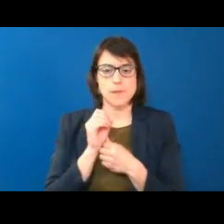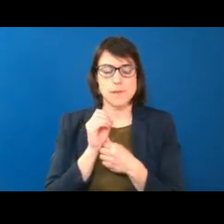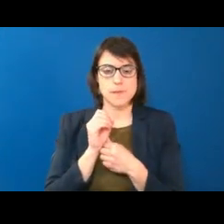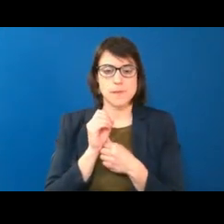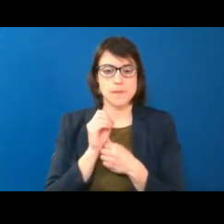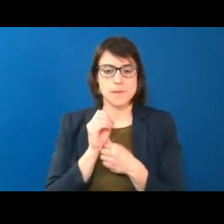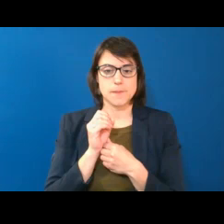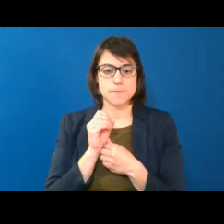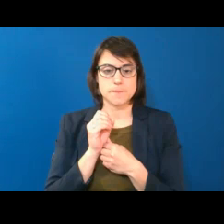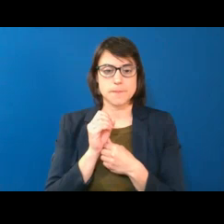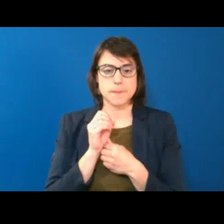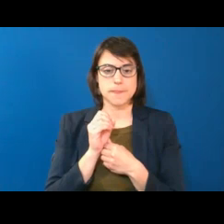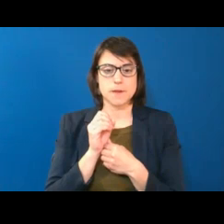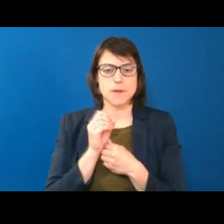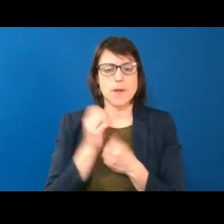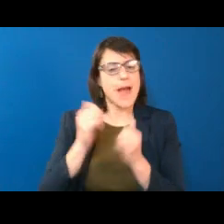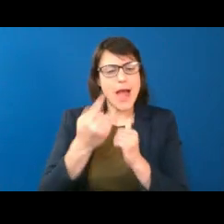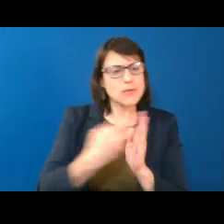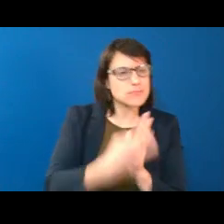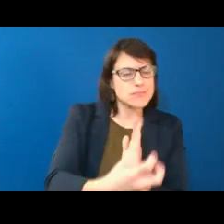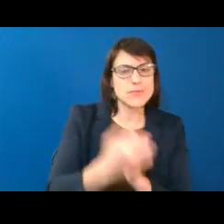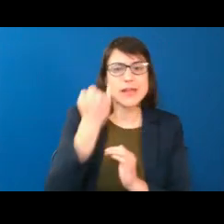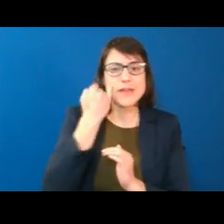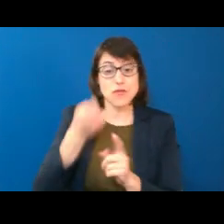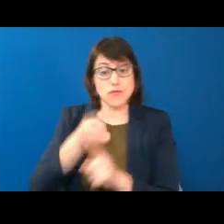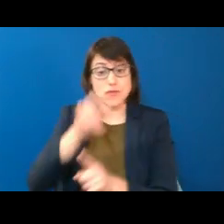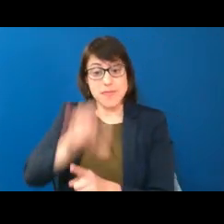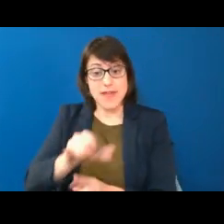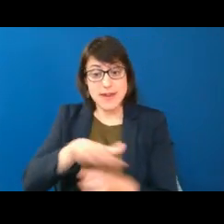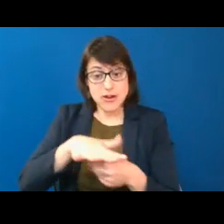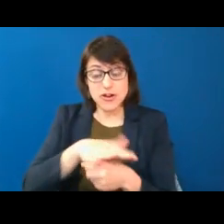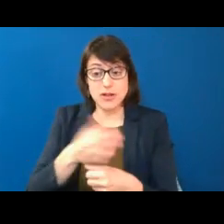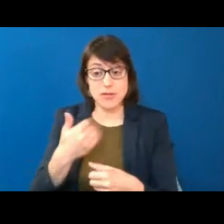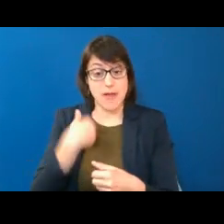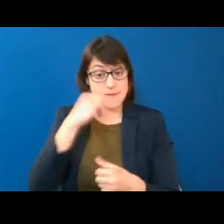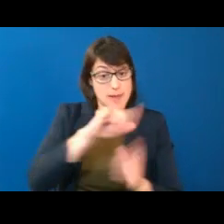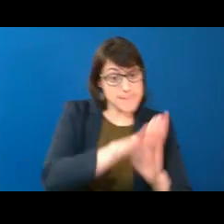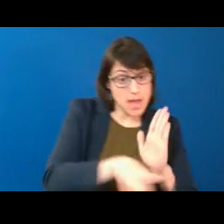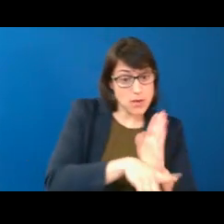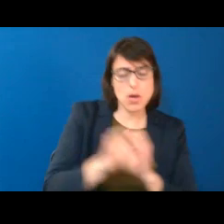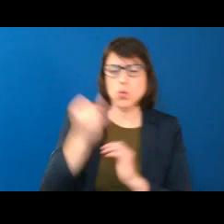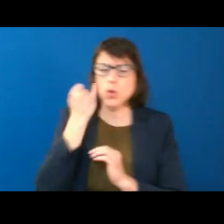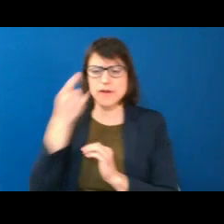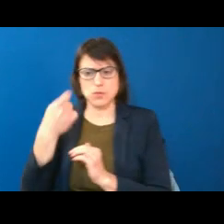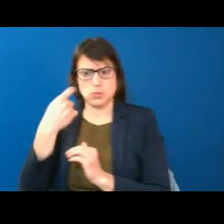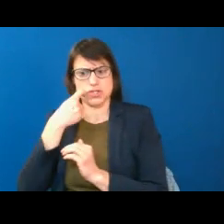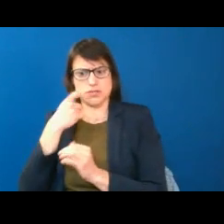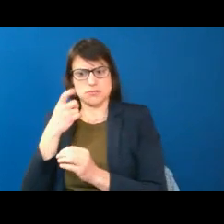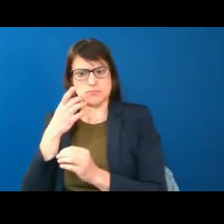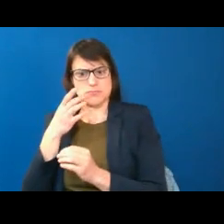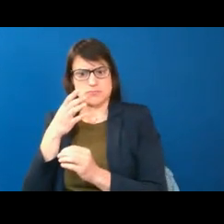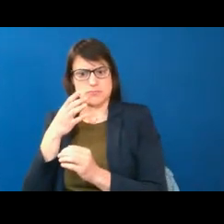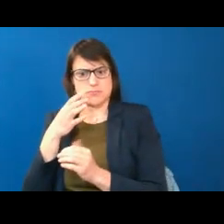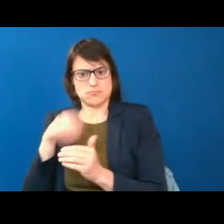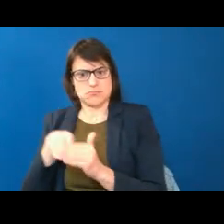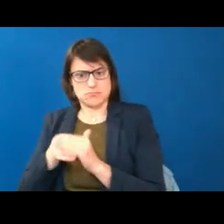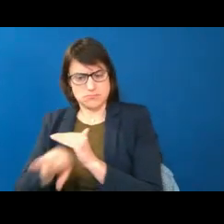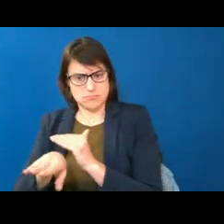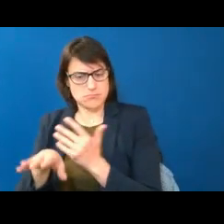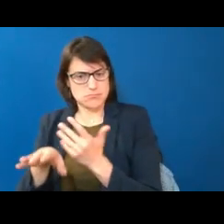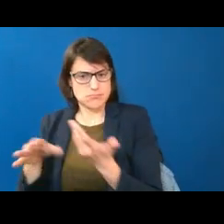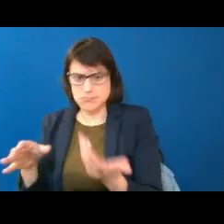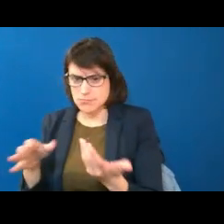either if you're from that area, having that background, or if you're new to it, just starting that connection like she was alluding to.